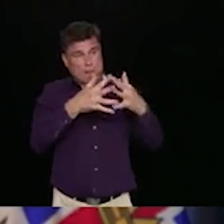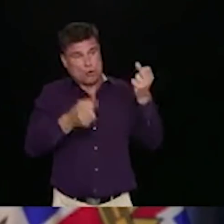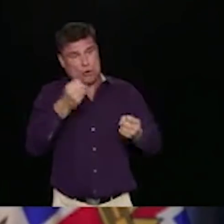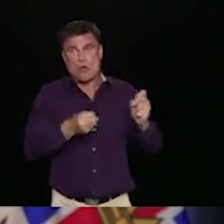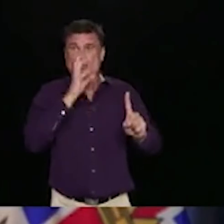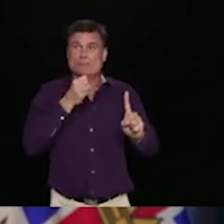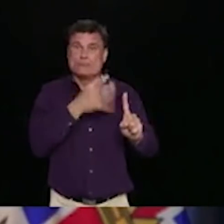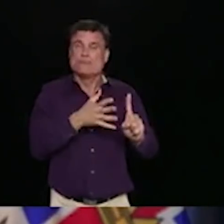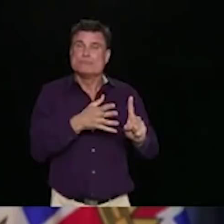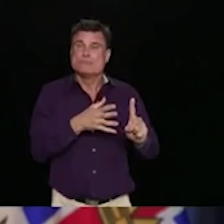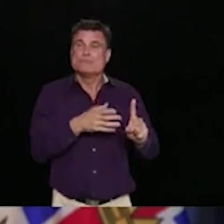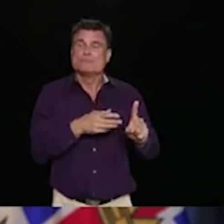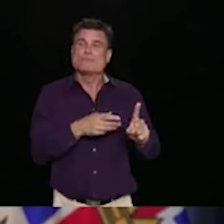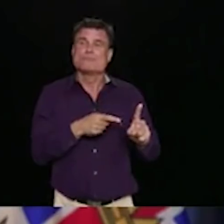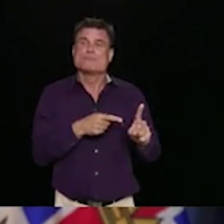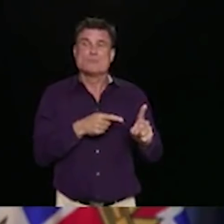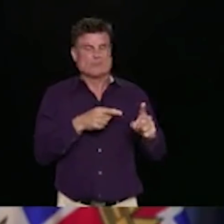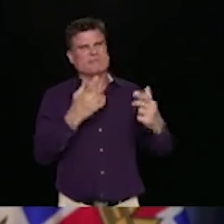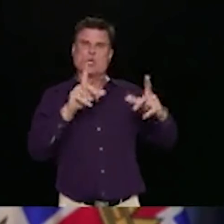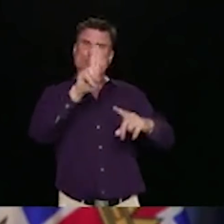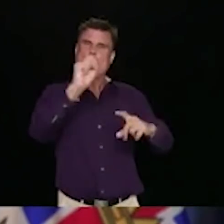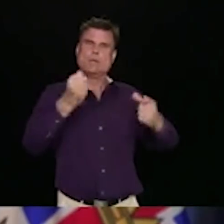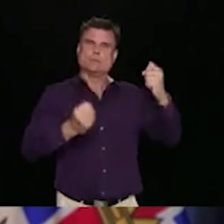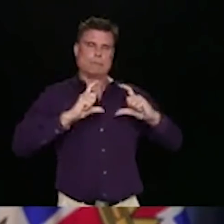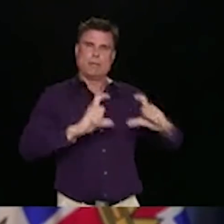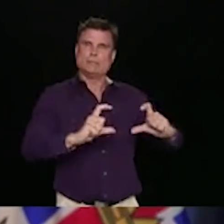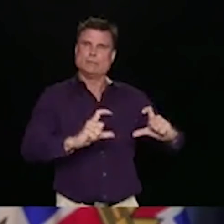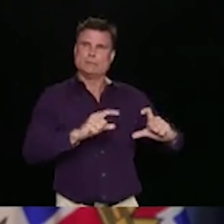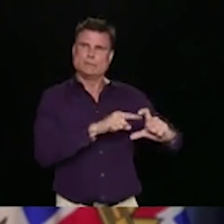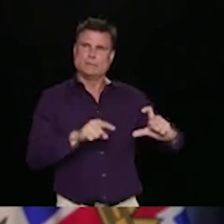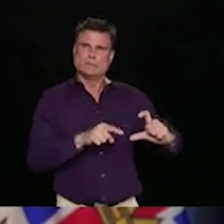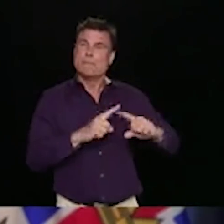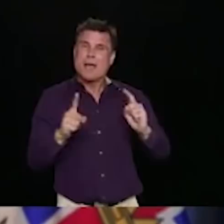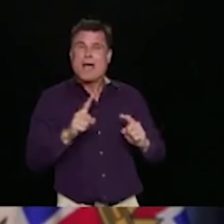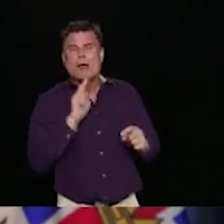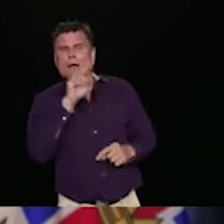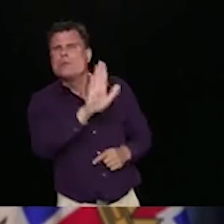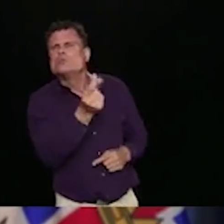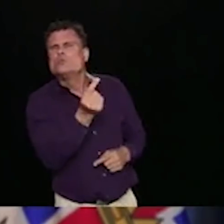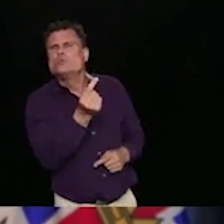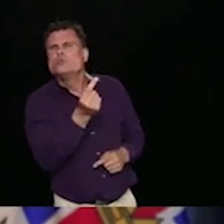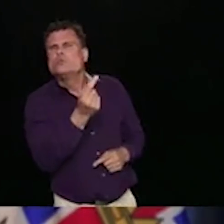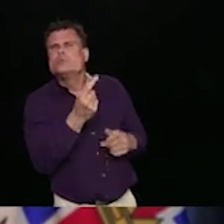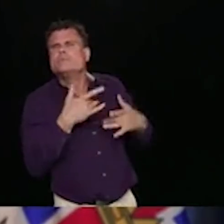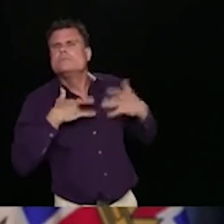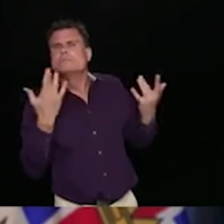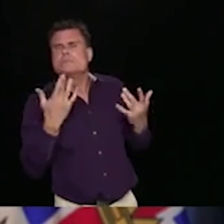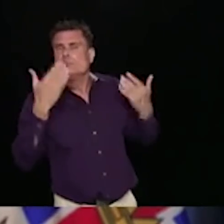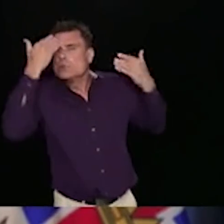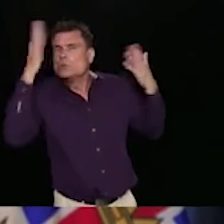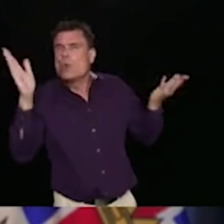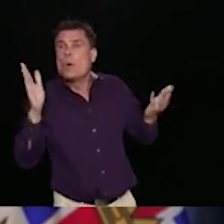why people have different license plates here in British Columbia. Many people returned, many Canadians, British Columbians returned from living